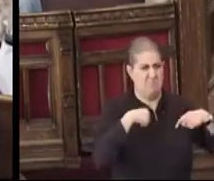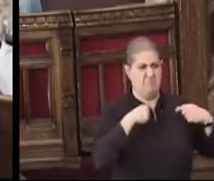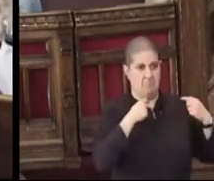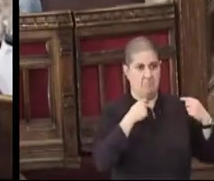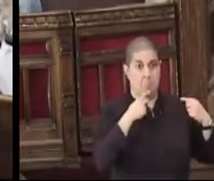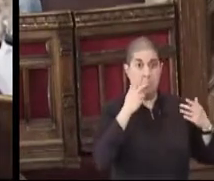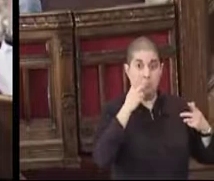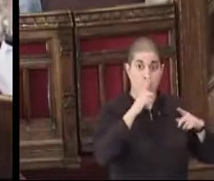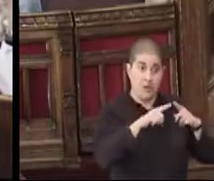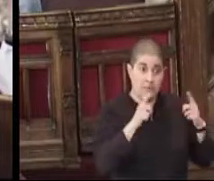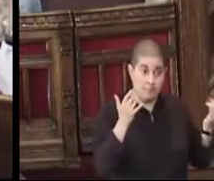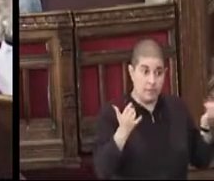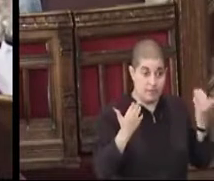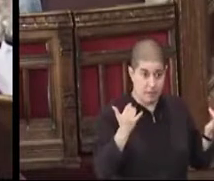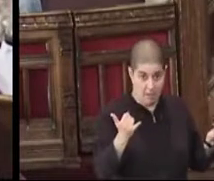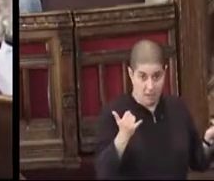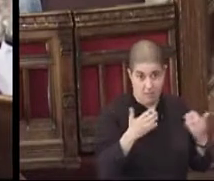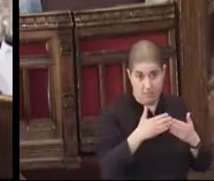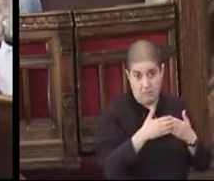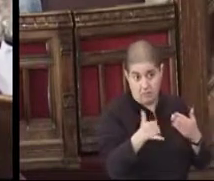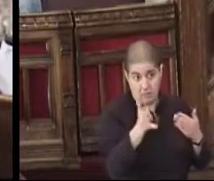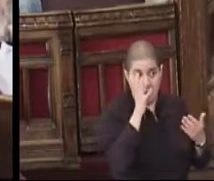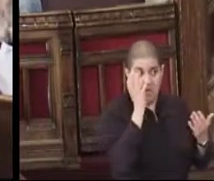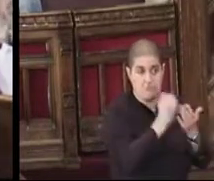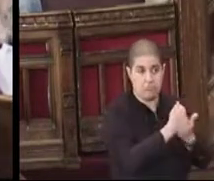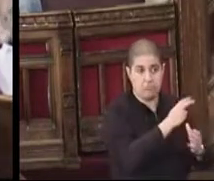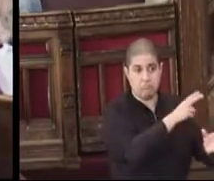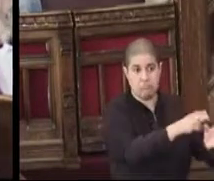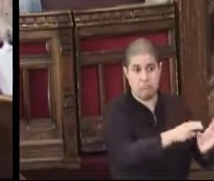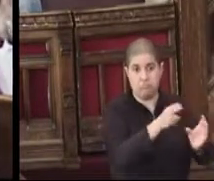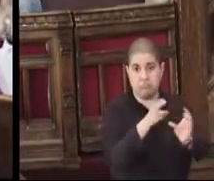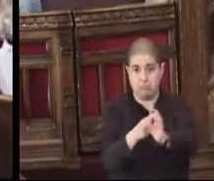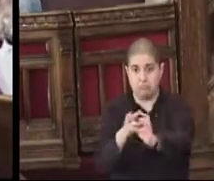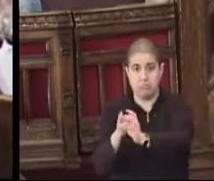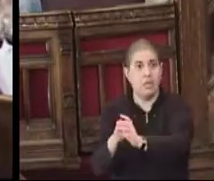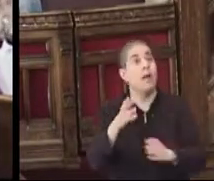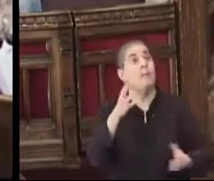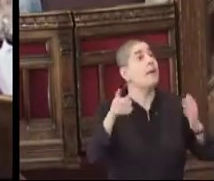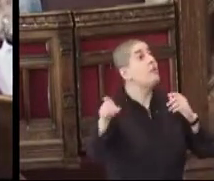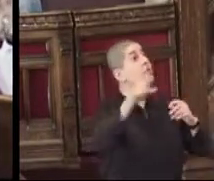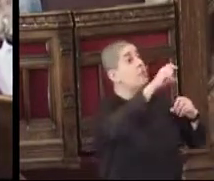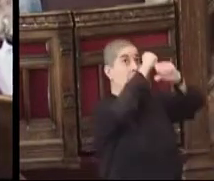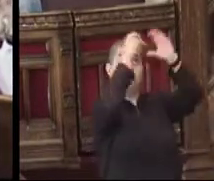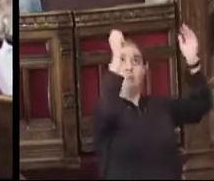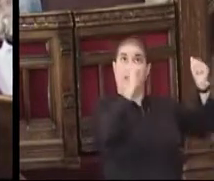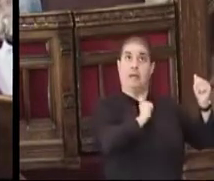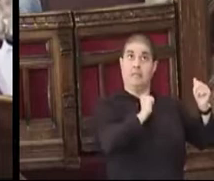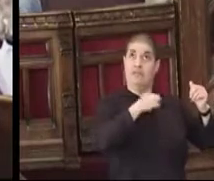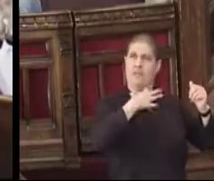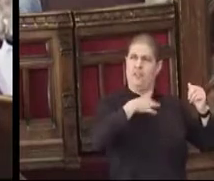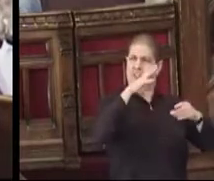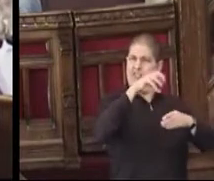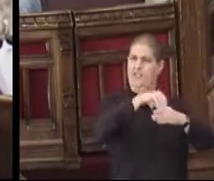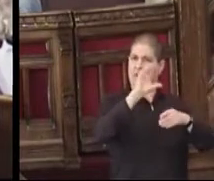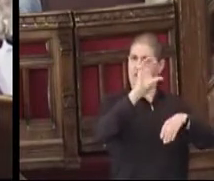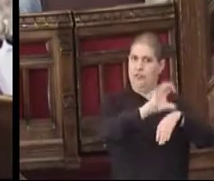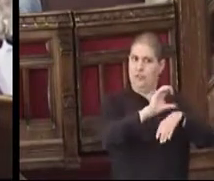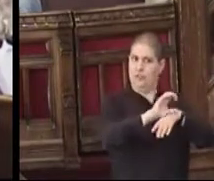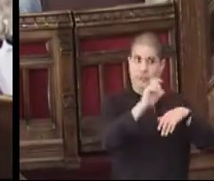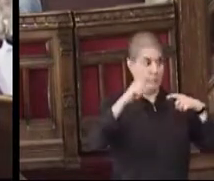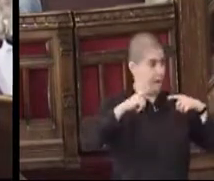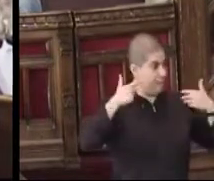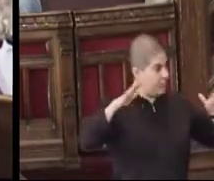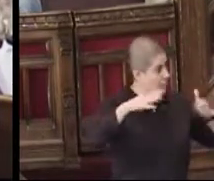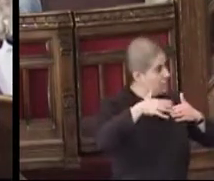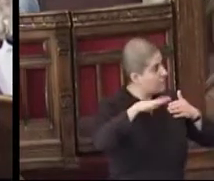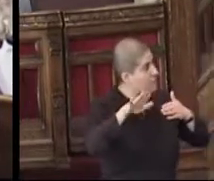group. Maybe now you will. Maybe you never saw yourself volunteering in a church after you retire or